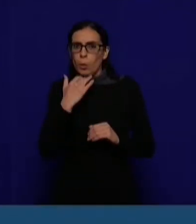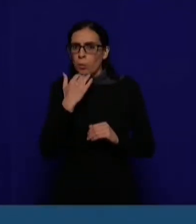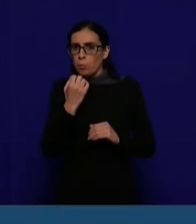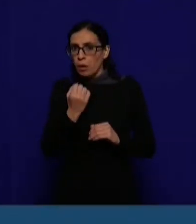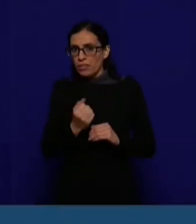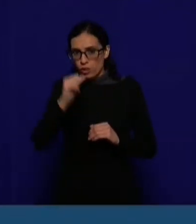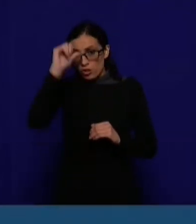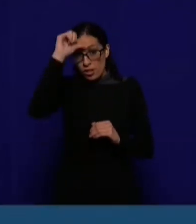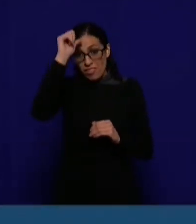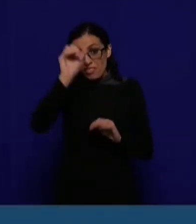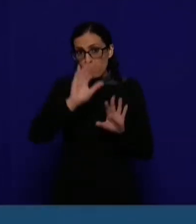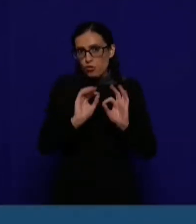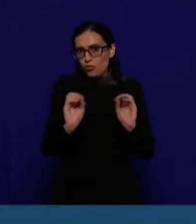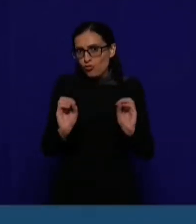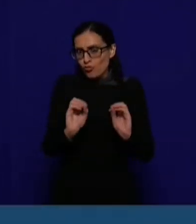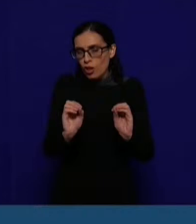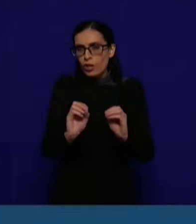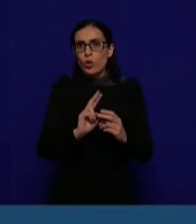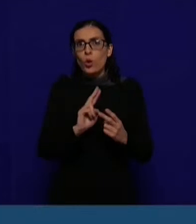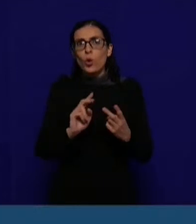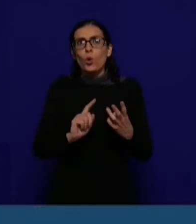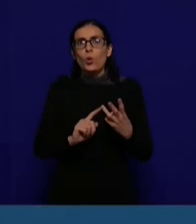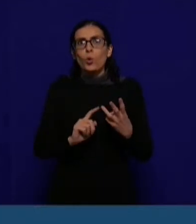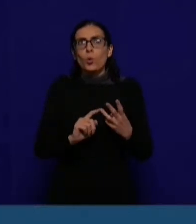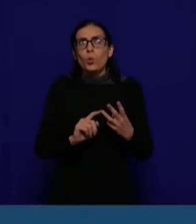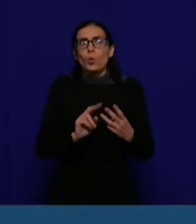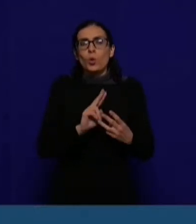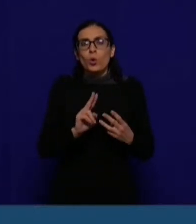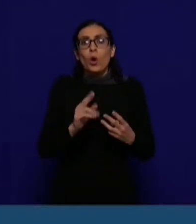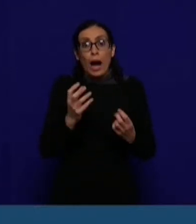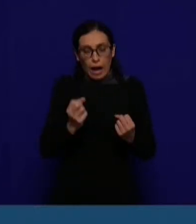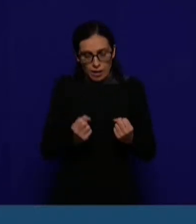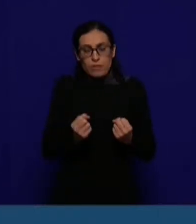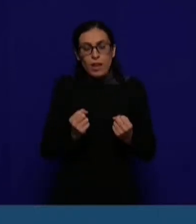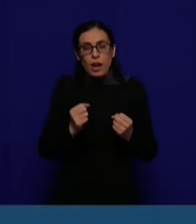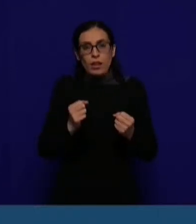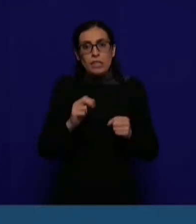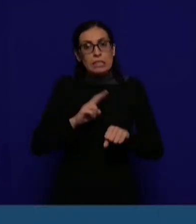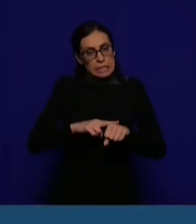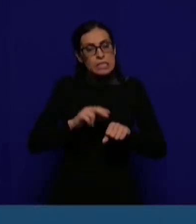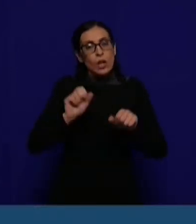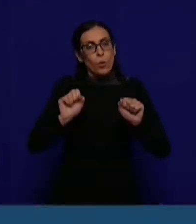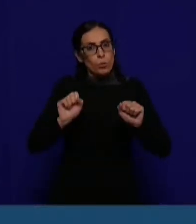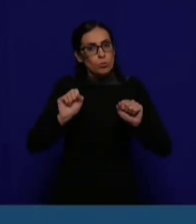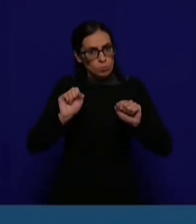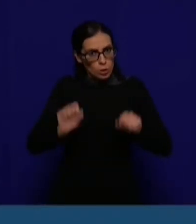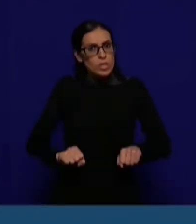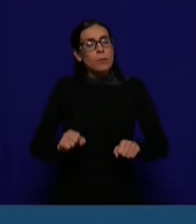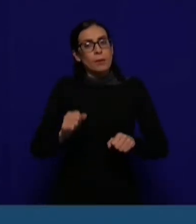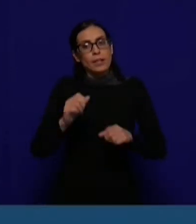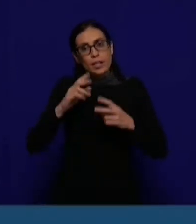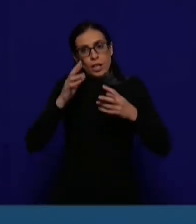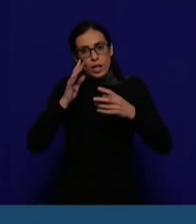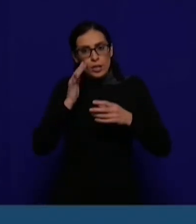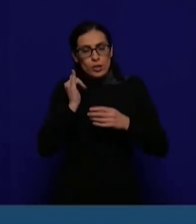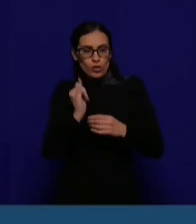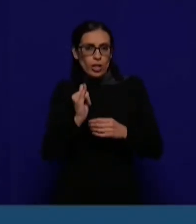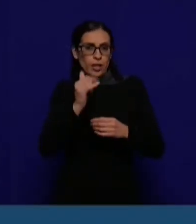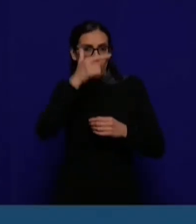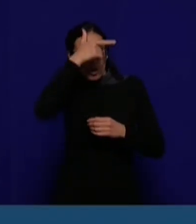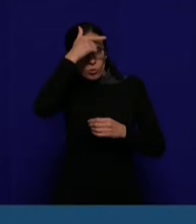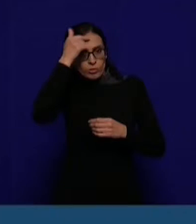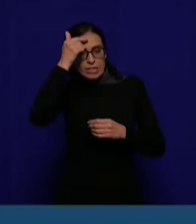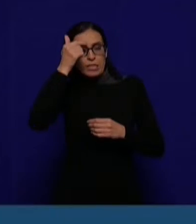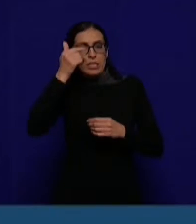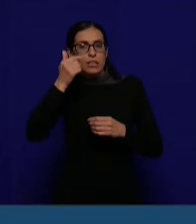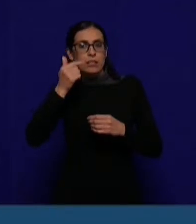any Indian variants, and we have the capacity also to test for the Indian variant by means of the genomic sequencing, which is done at